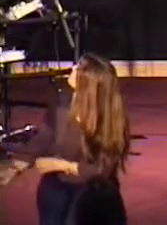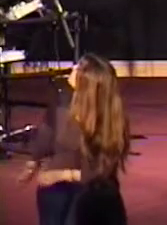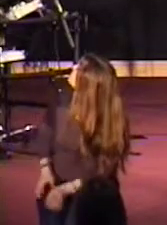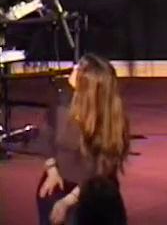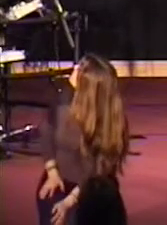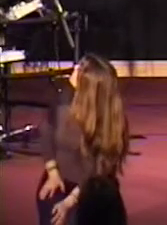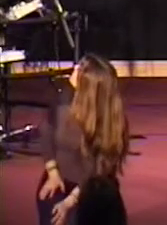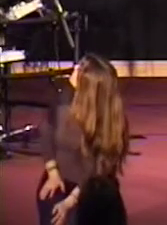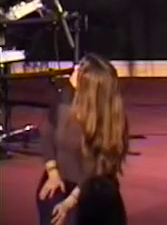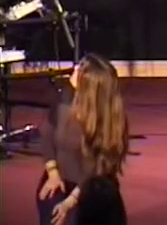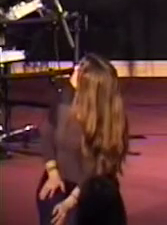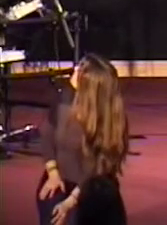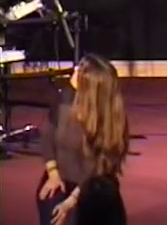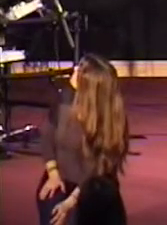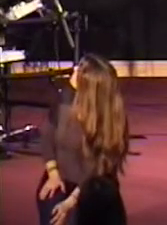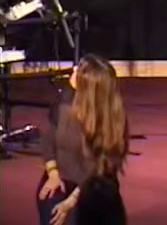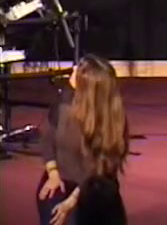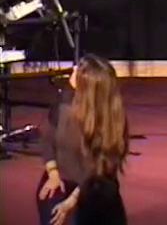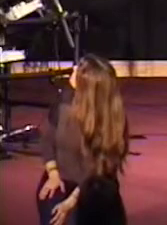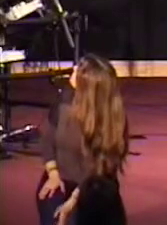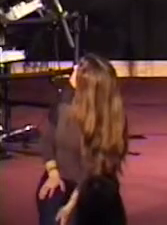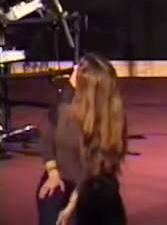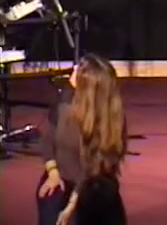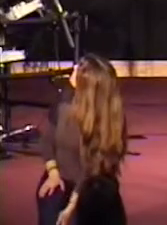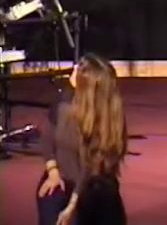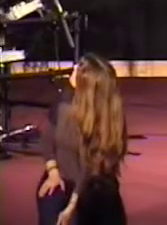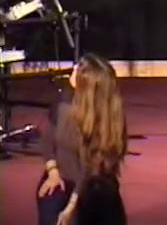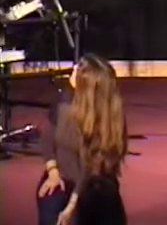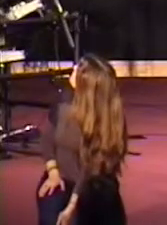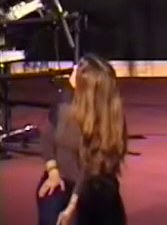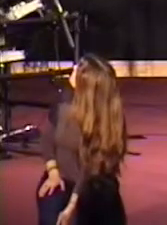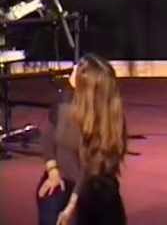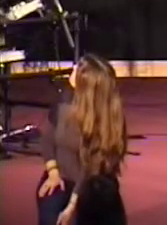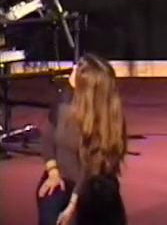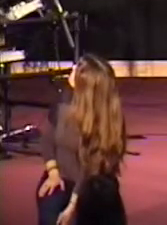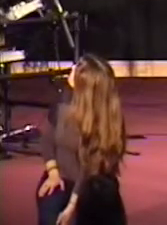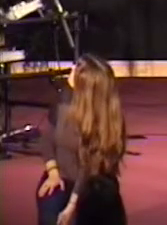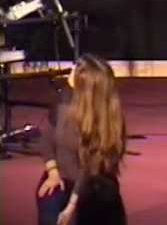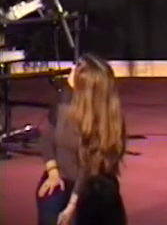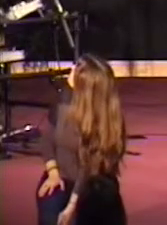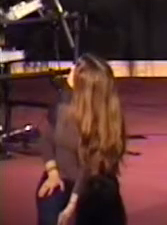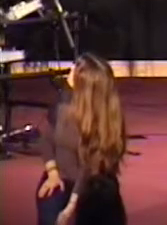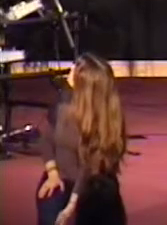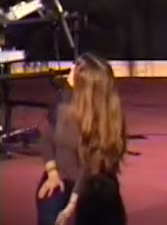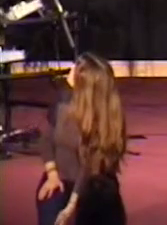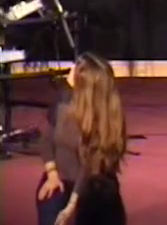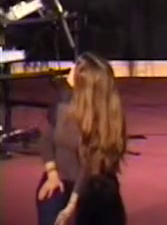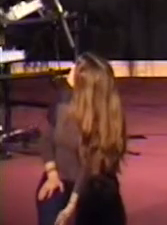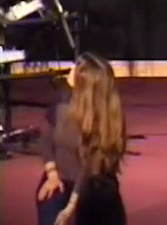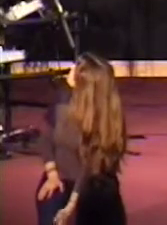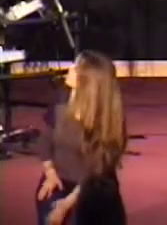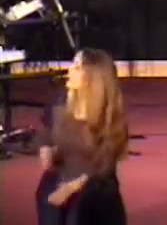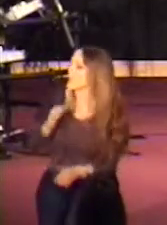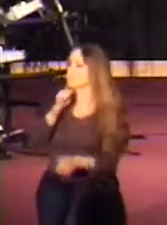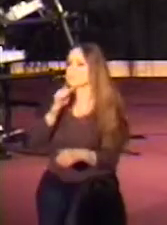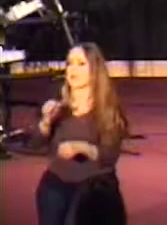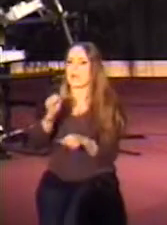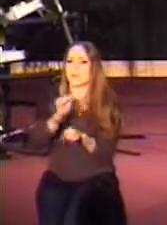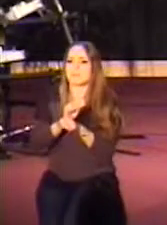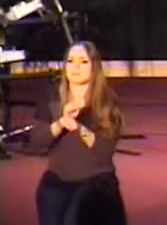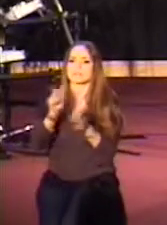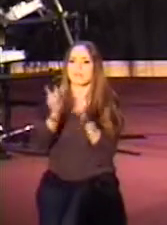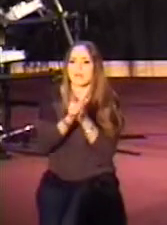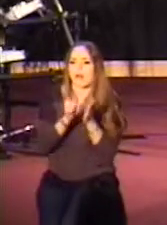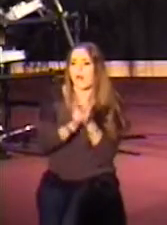Christ. For God's way of making us right with himself depends on faith, not on works of the law, not on your